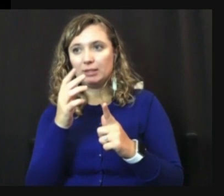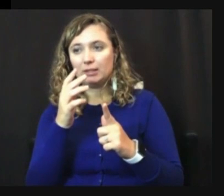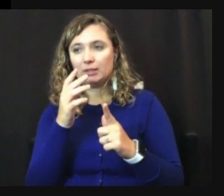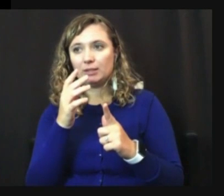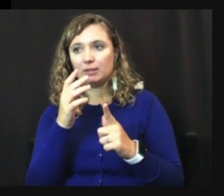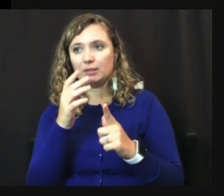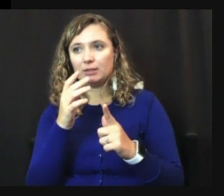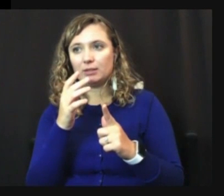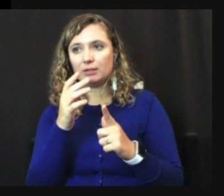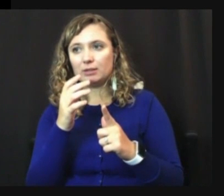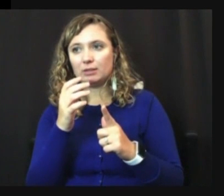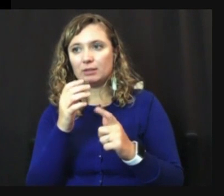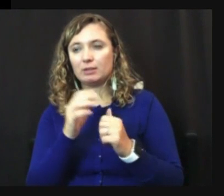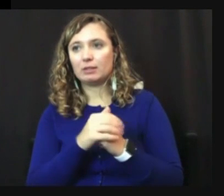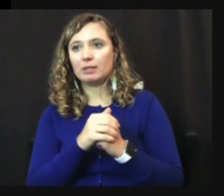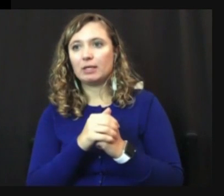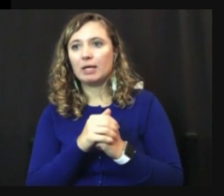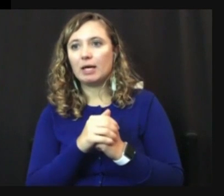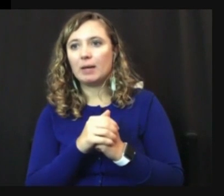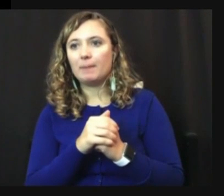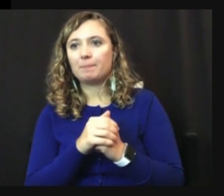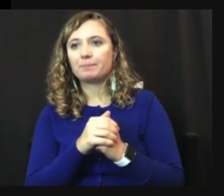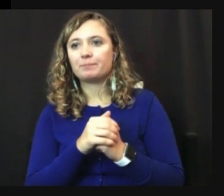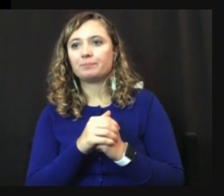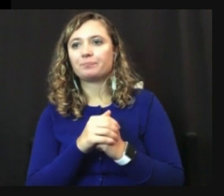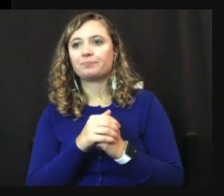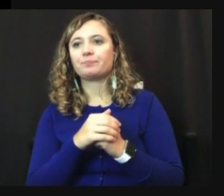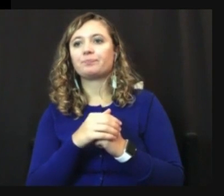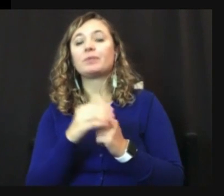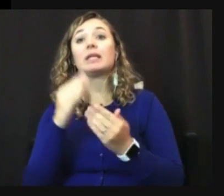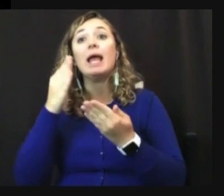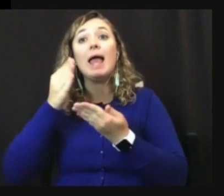Slice Judgment. I love this piece of research that shows that